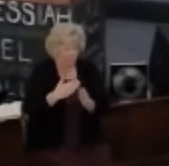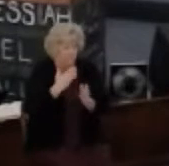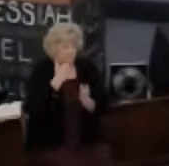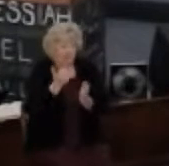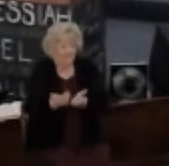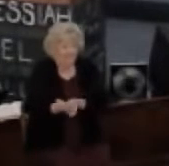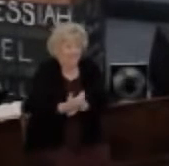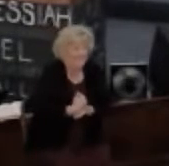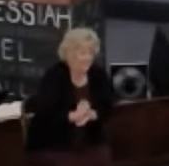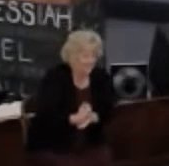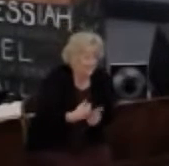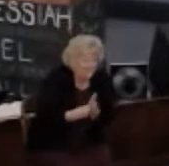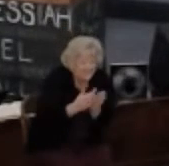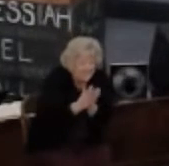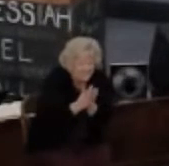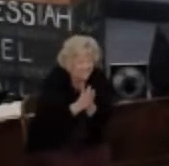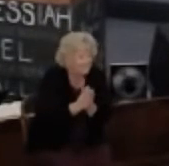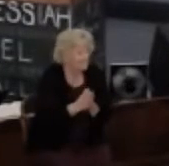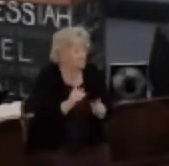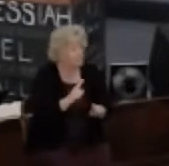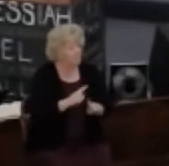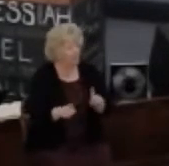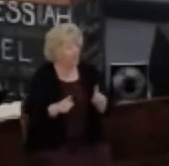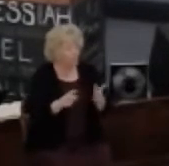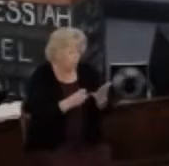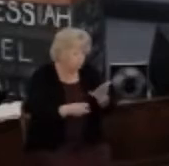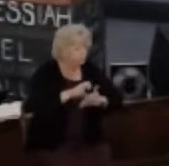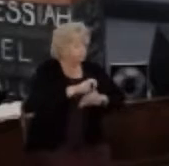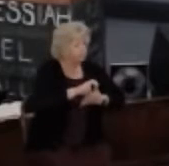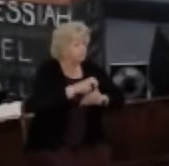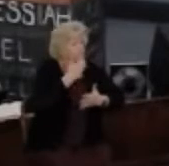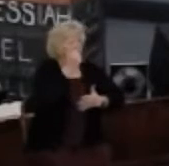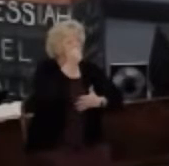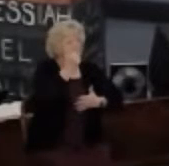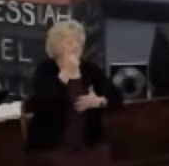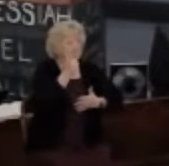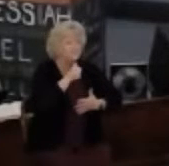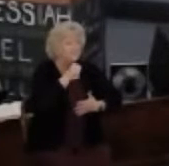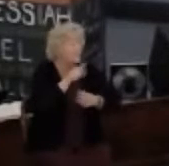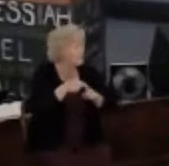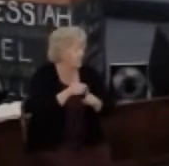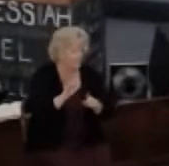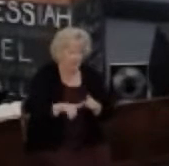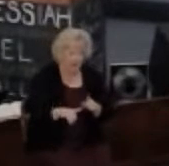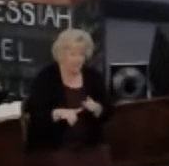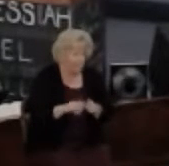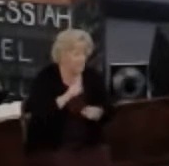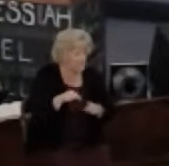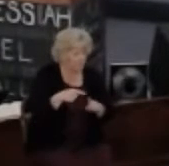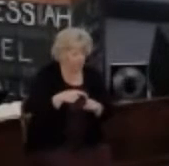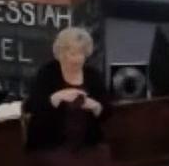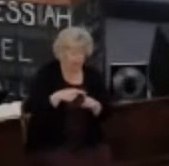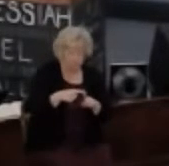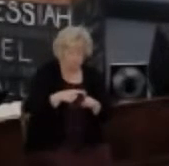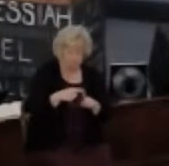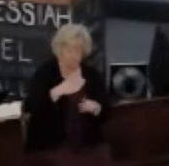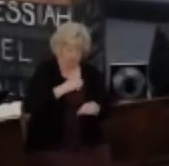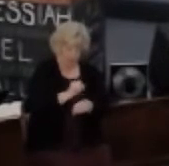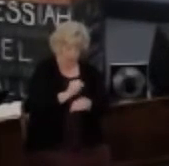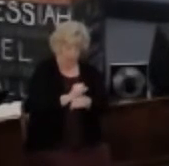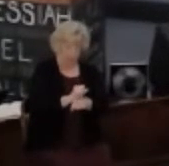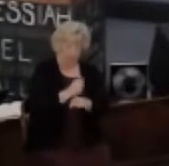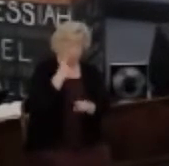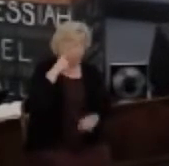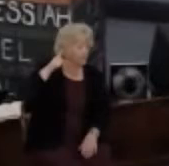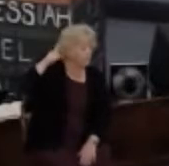or security or peace or chance for advancement in this world. It is now a matter of my education, my career, my